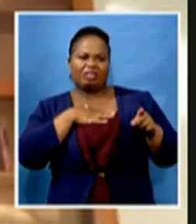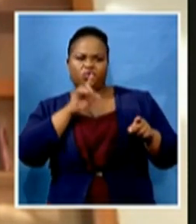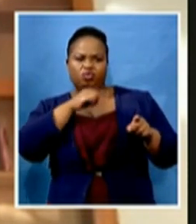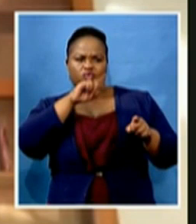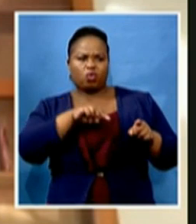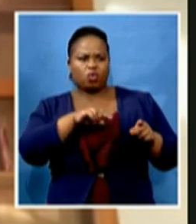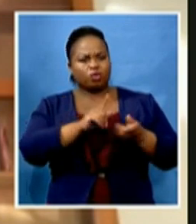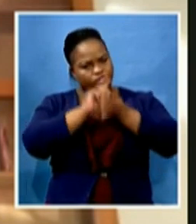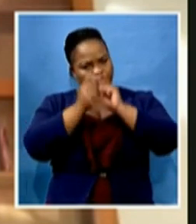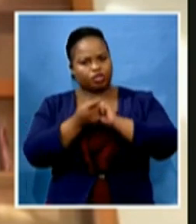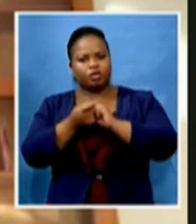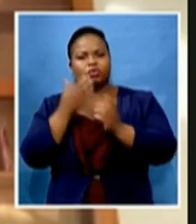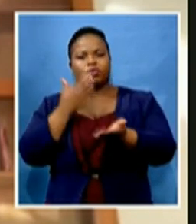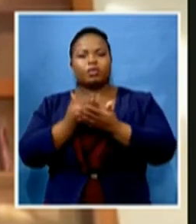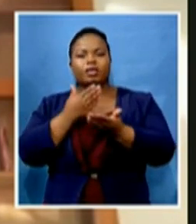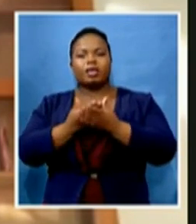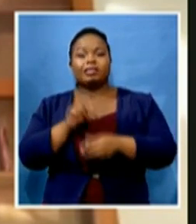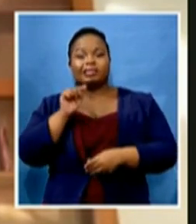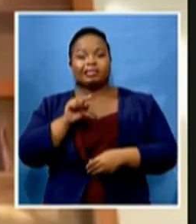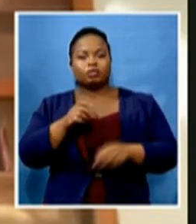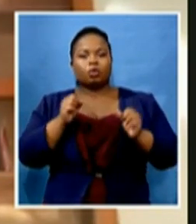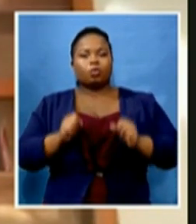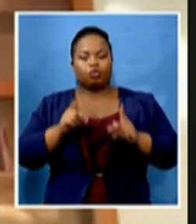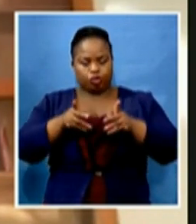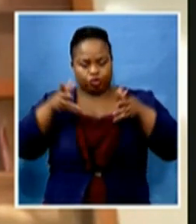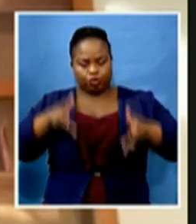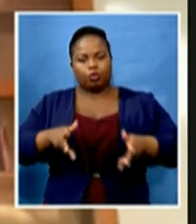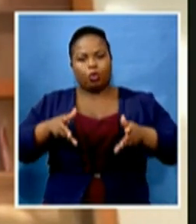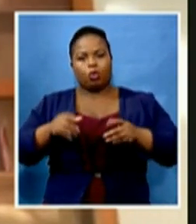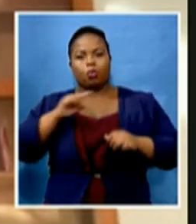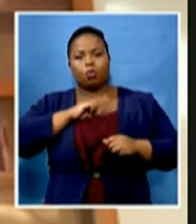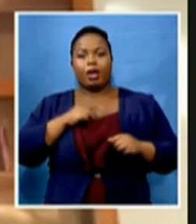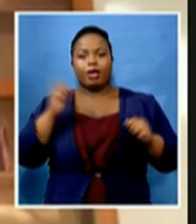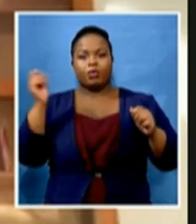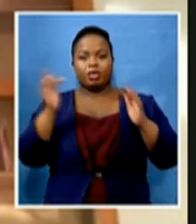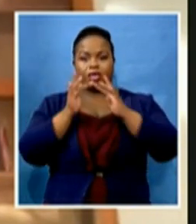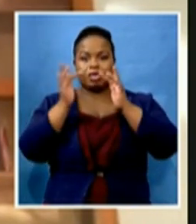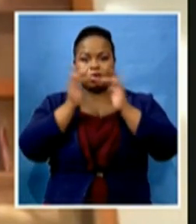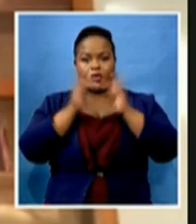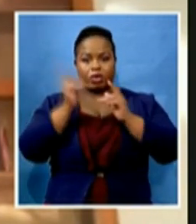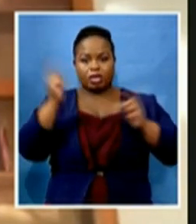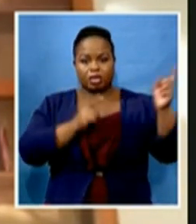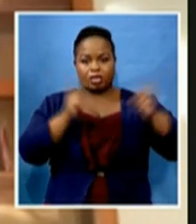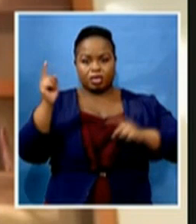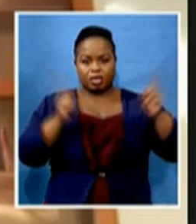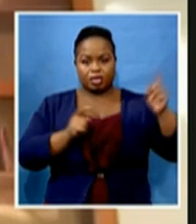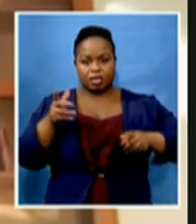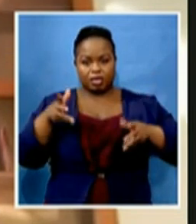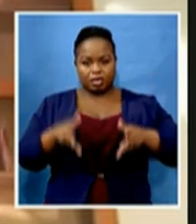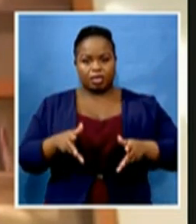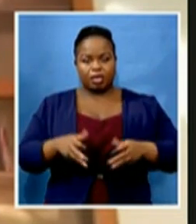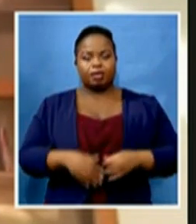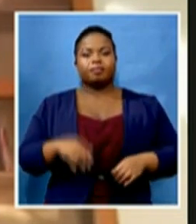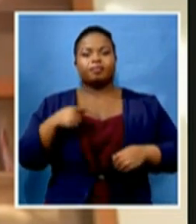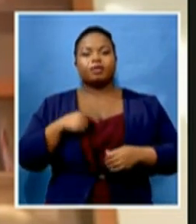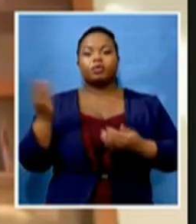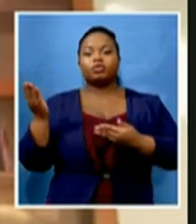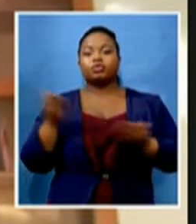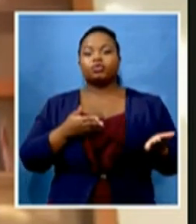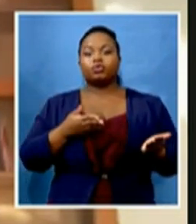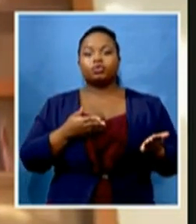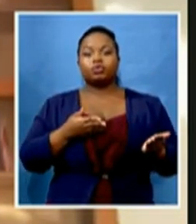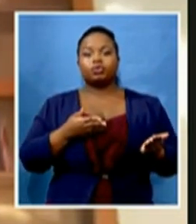all about. So at this point, I'd like to just introduce the members of